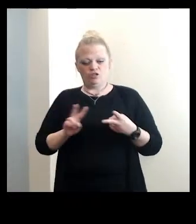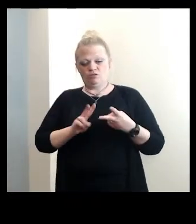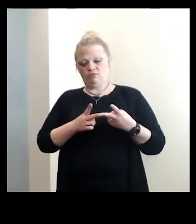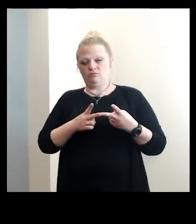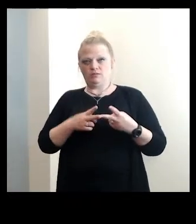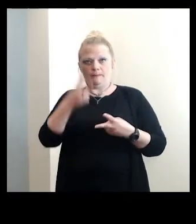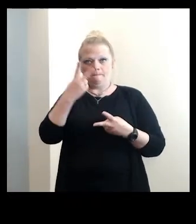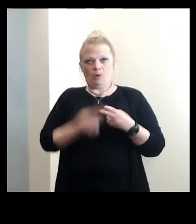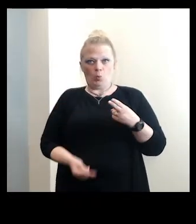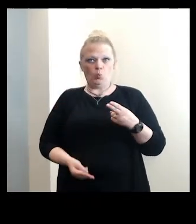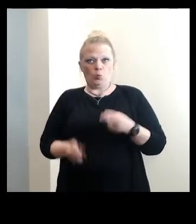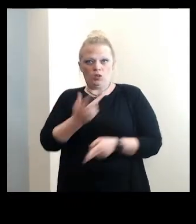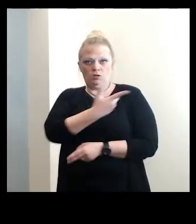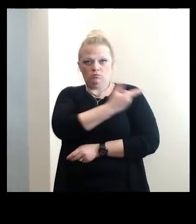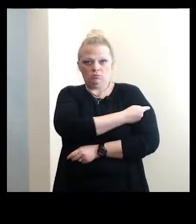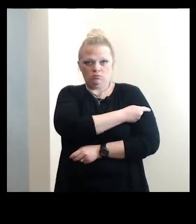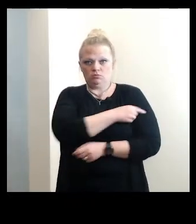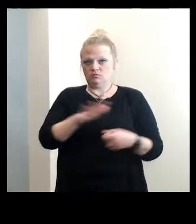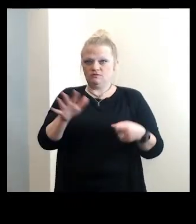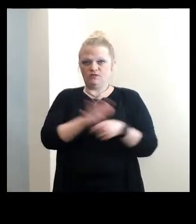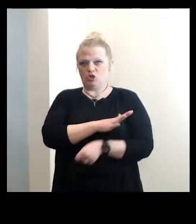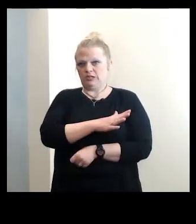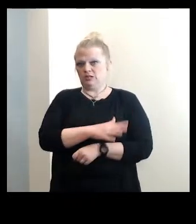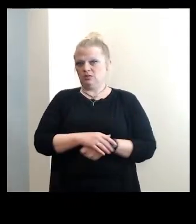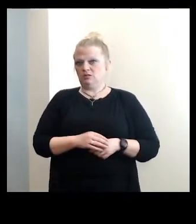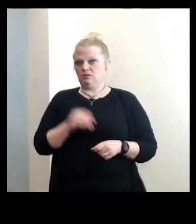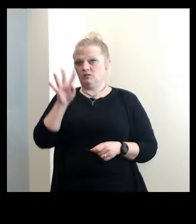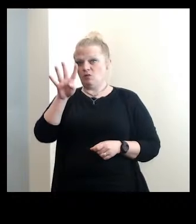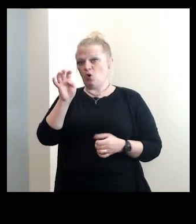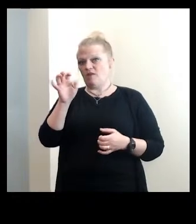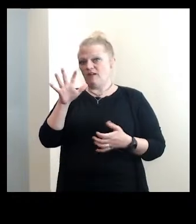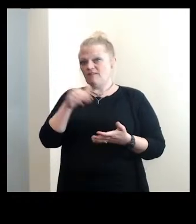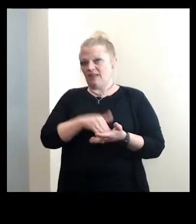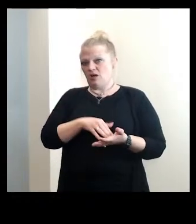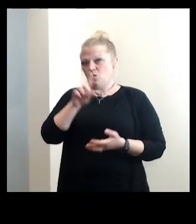completed their vaccine series, and they're fully vaccinated. That's